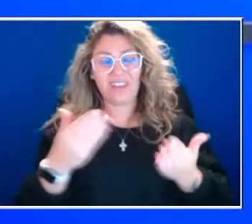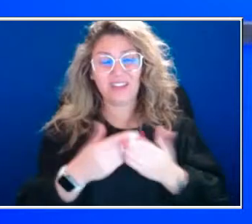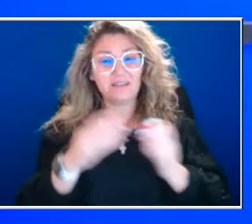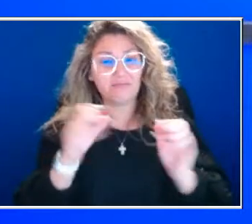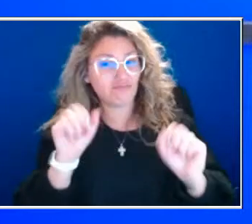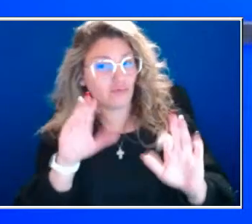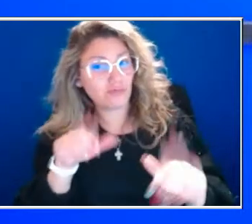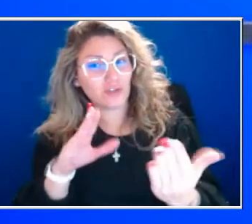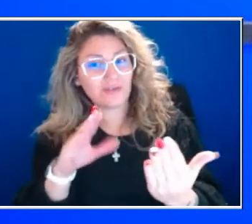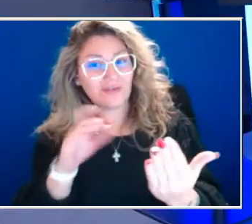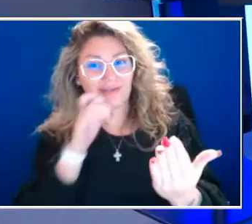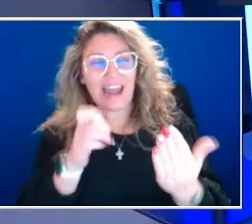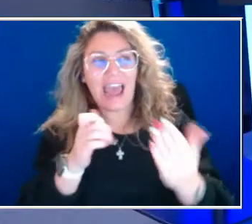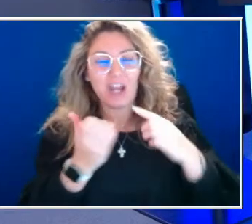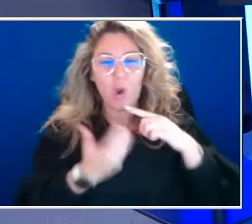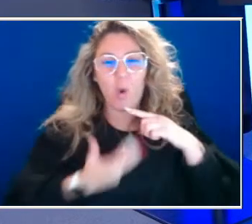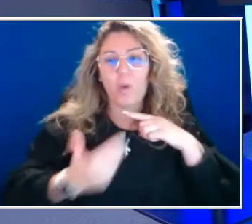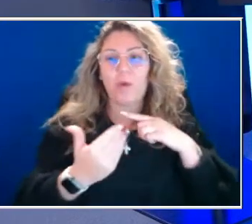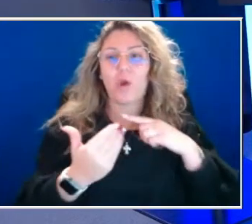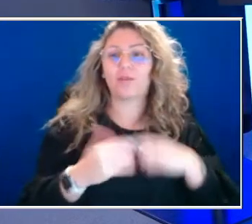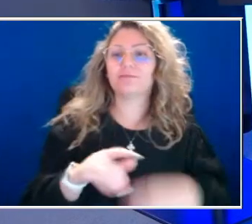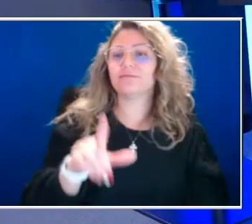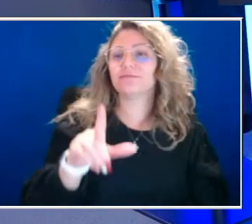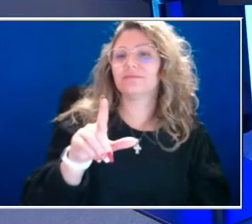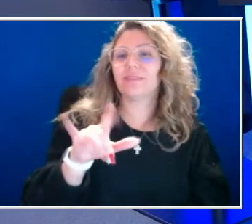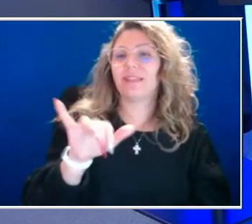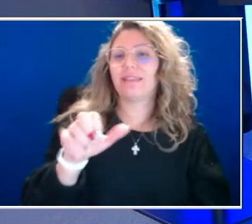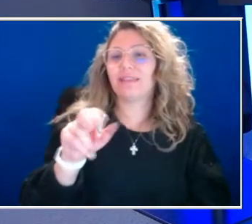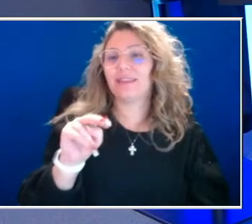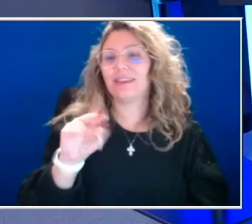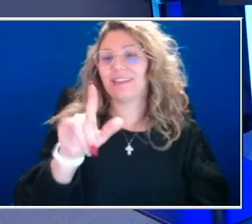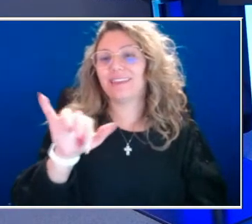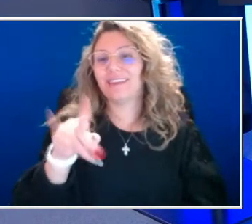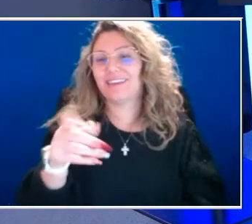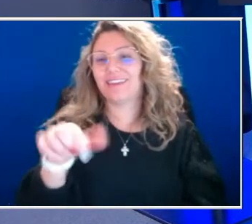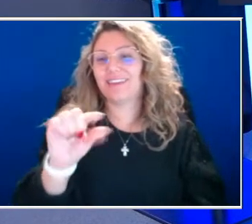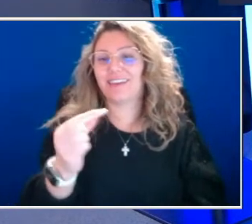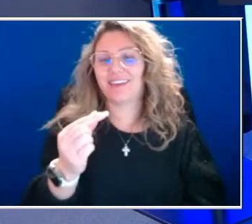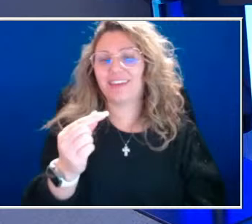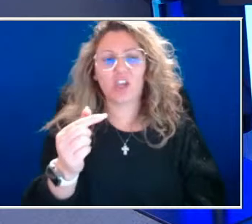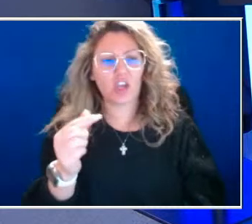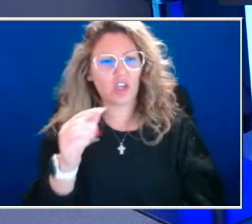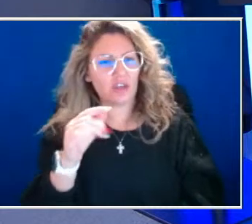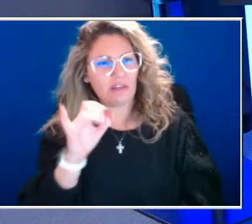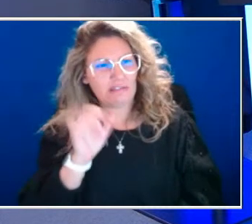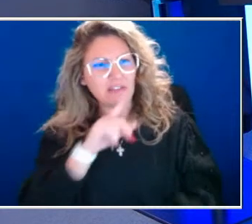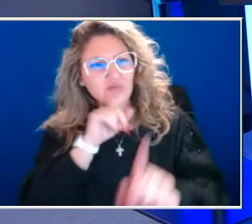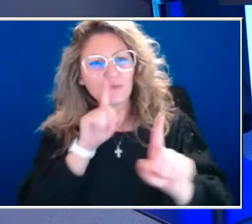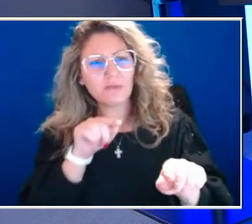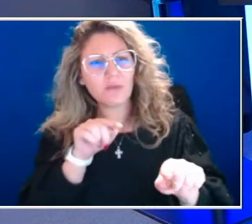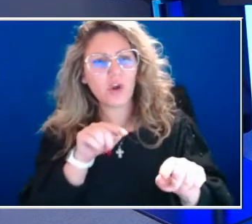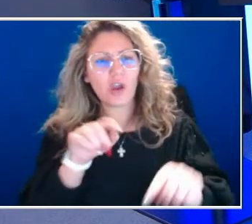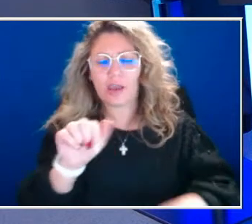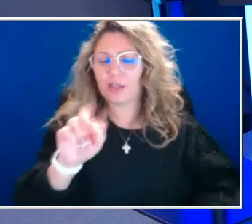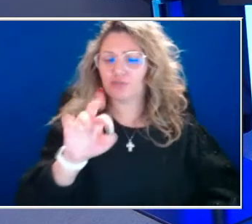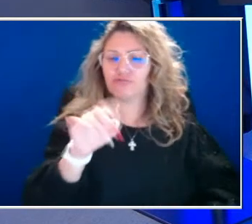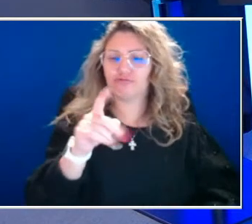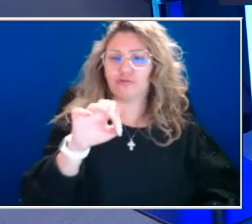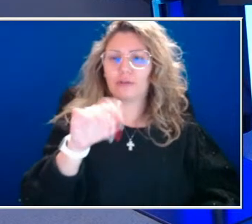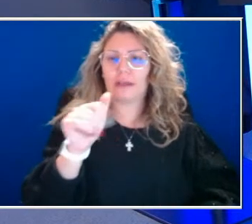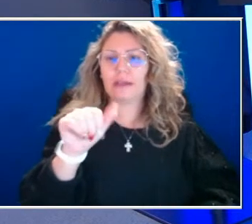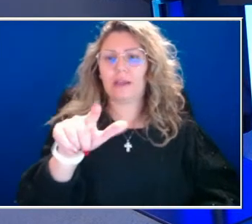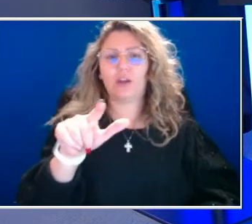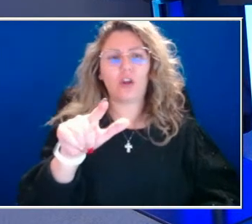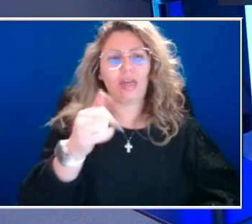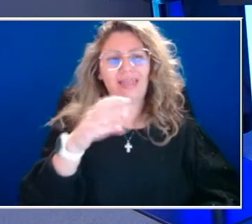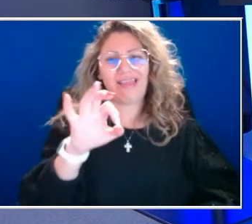non-hormonal ways. Yen Liang asks, statement, it's reported that adrenal gland could provide women with a small amount of